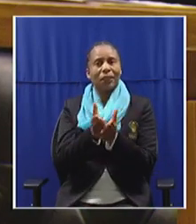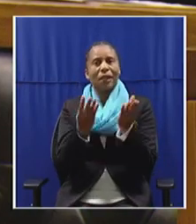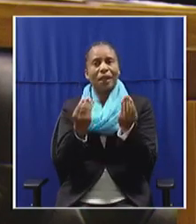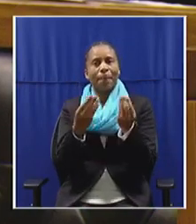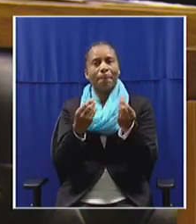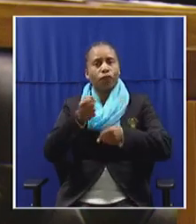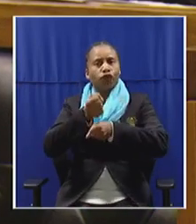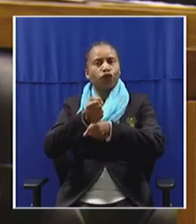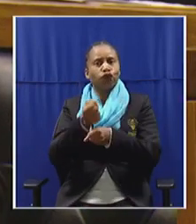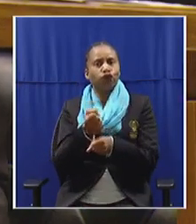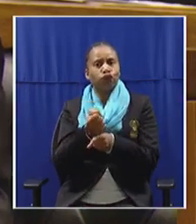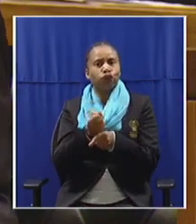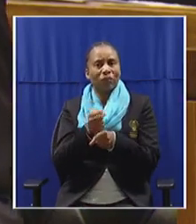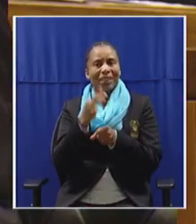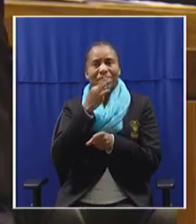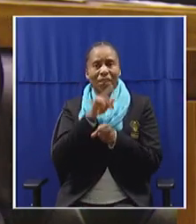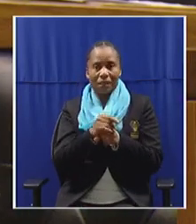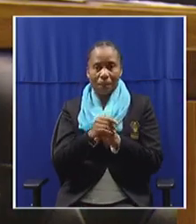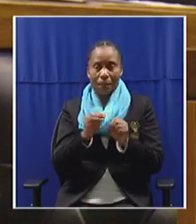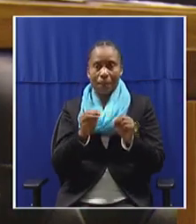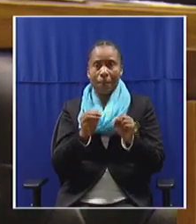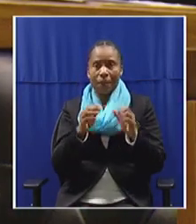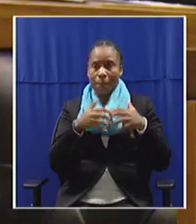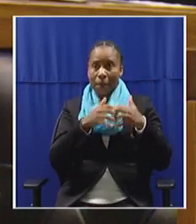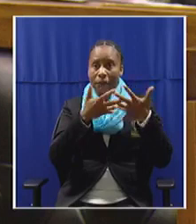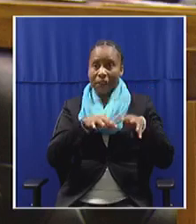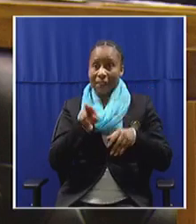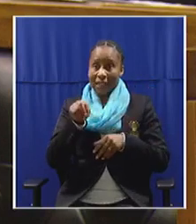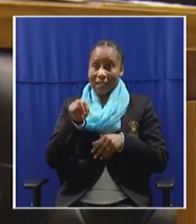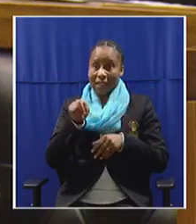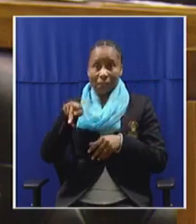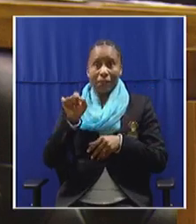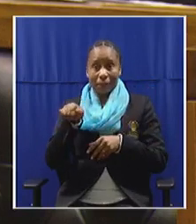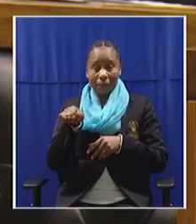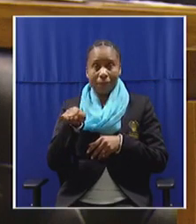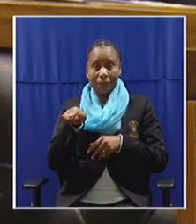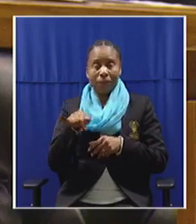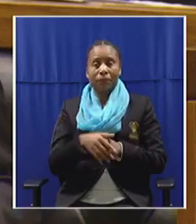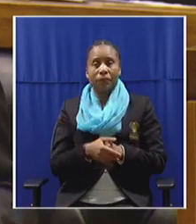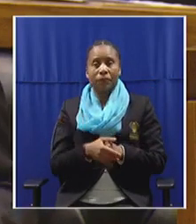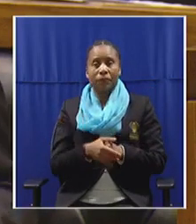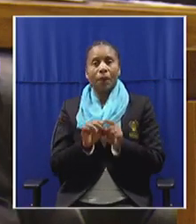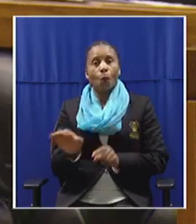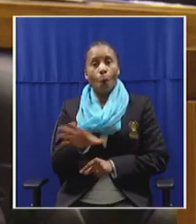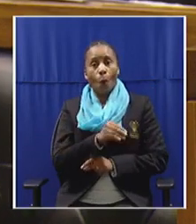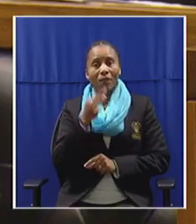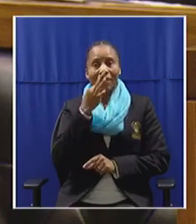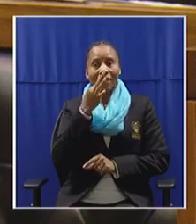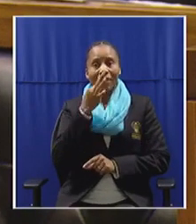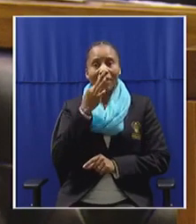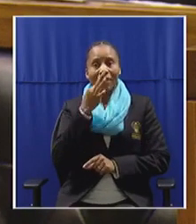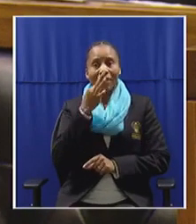jobs that we've set ourselves in the NTP as a target. But all what I can say is